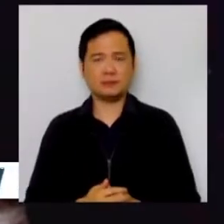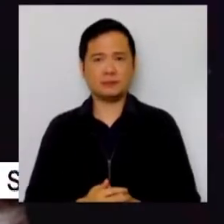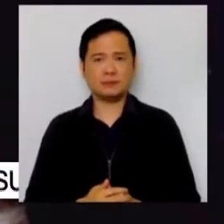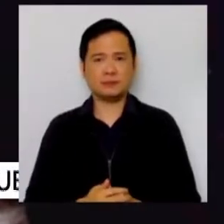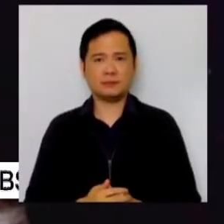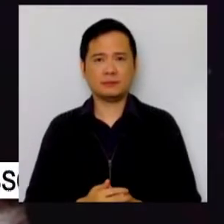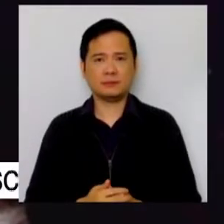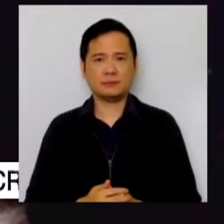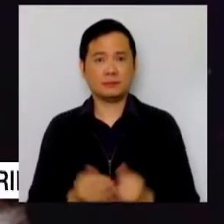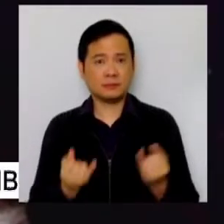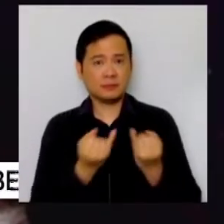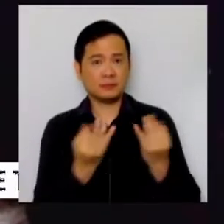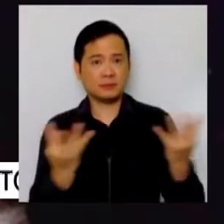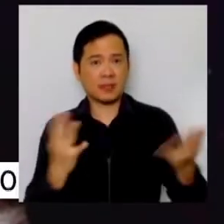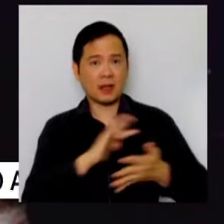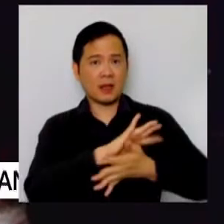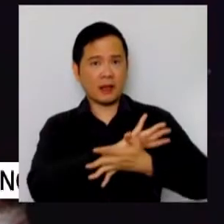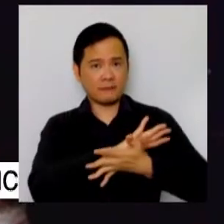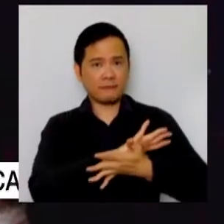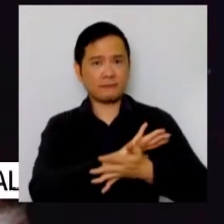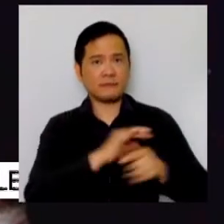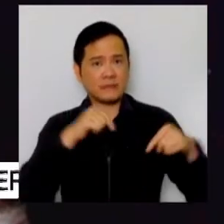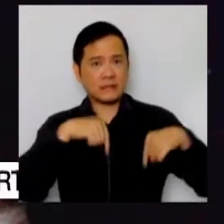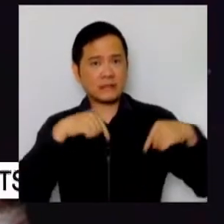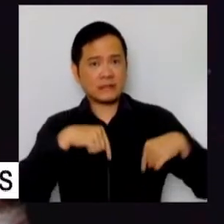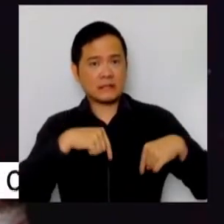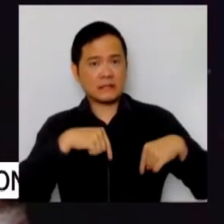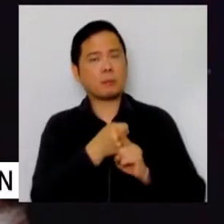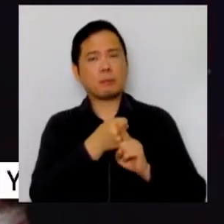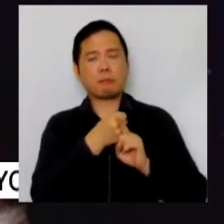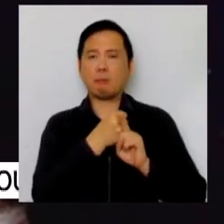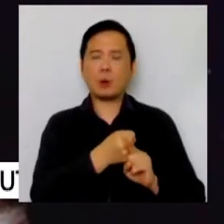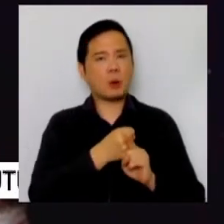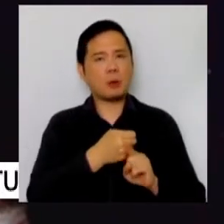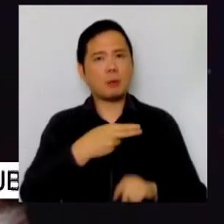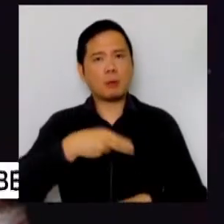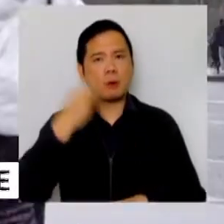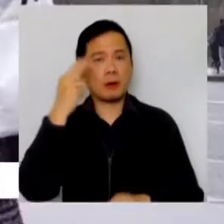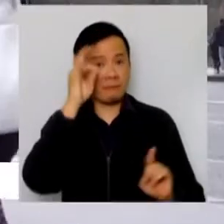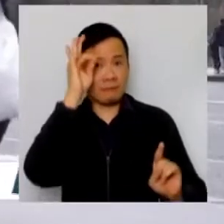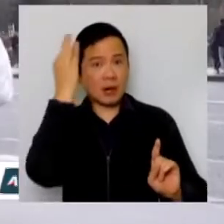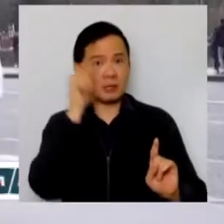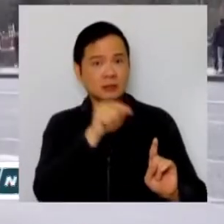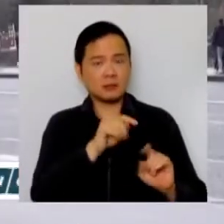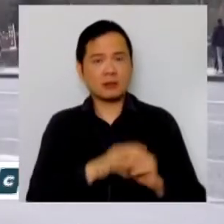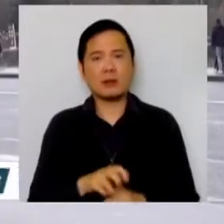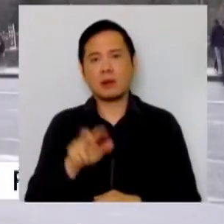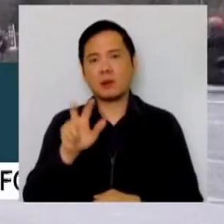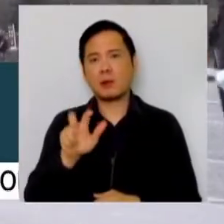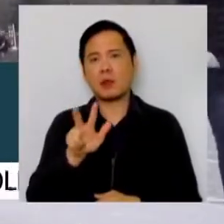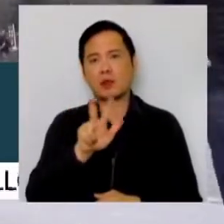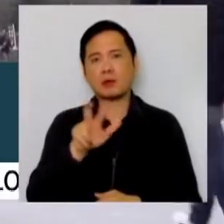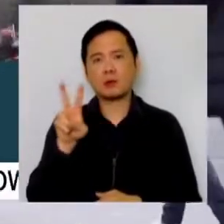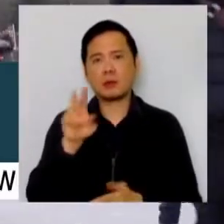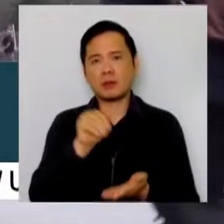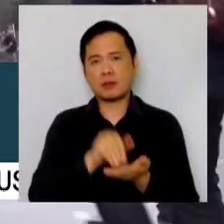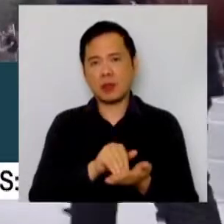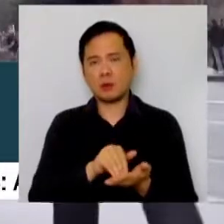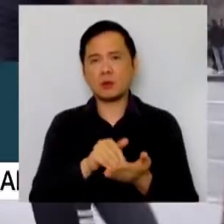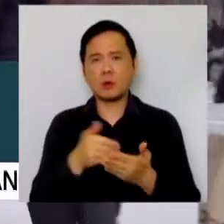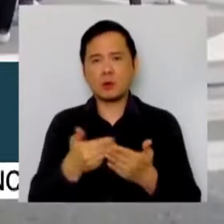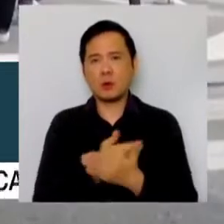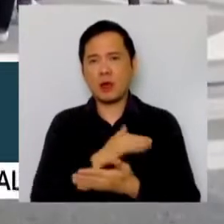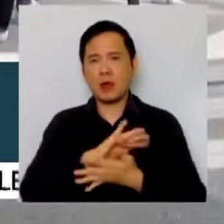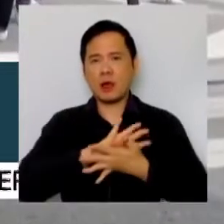number of new COVID-19 cases in France again hitting a record high. France reported over 332,000 additional